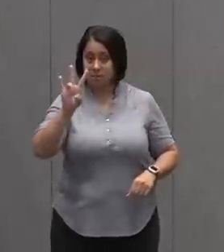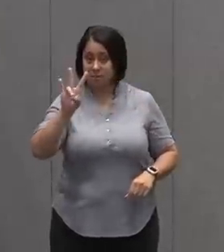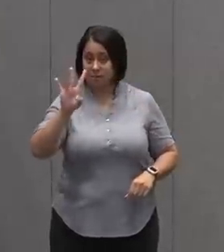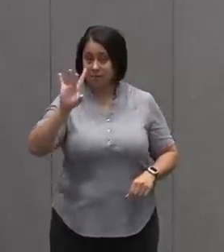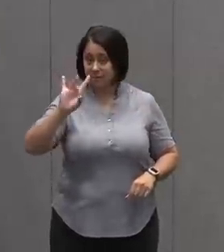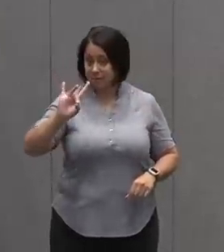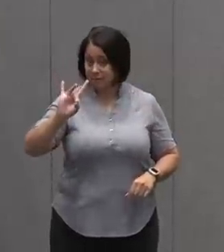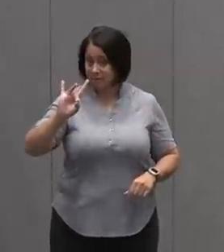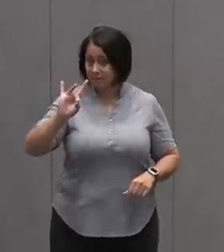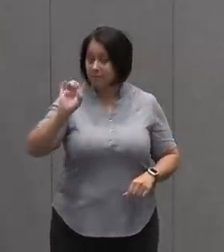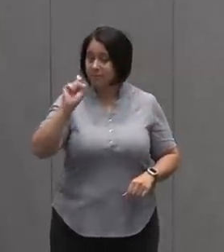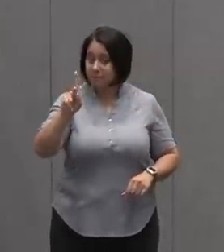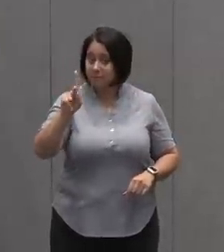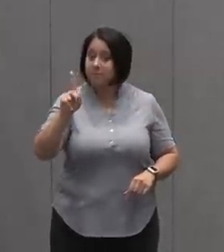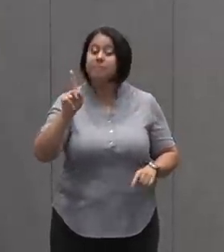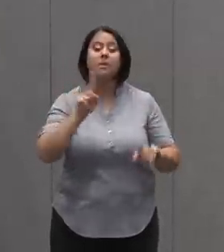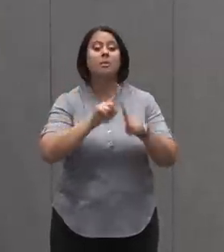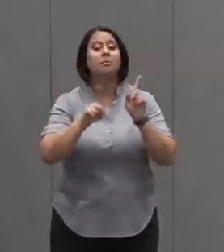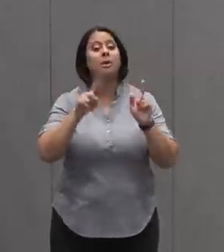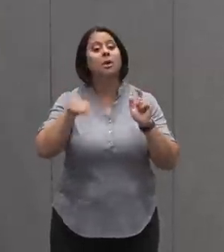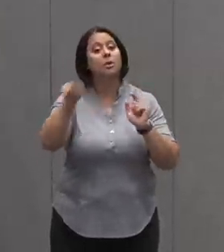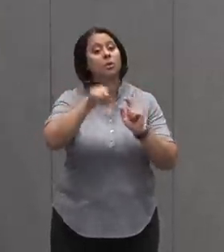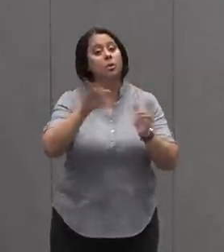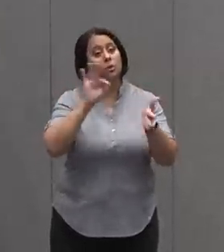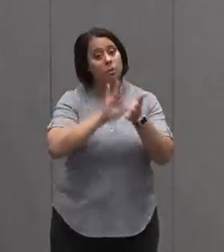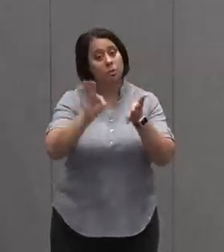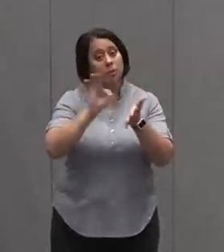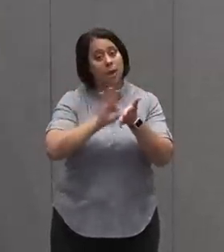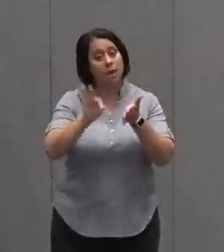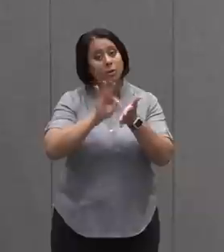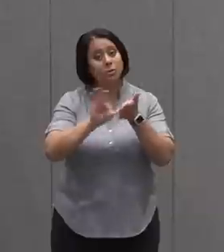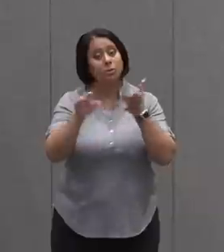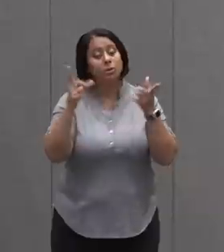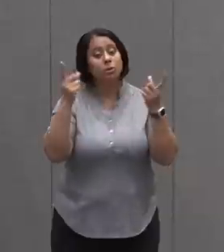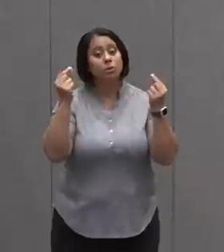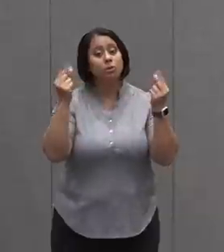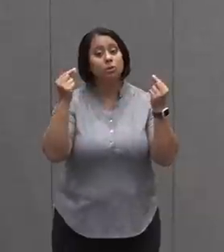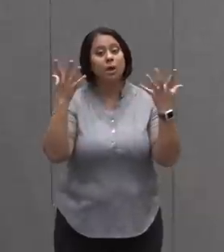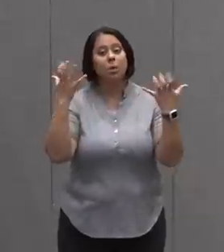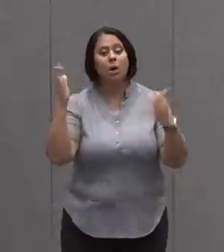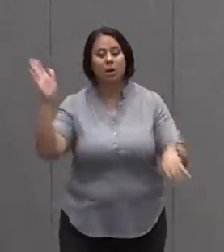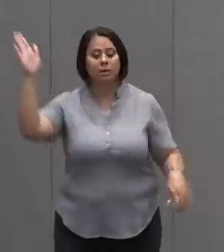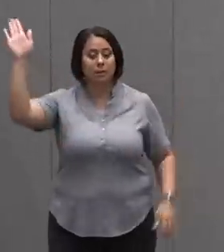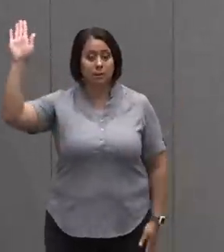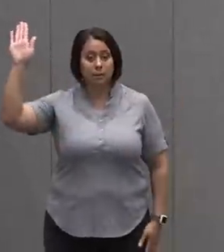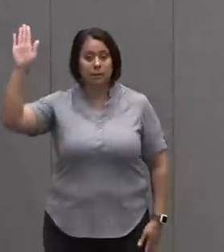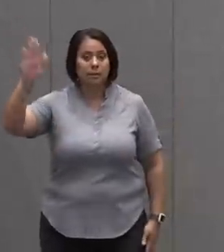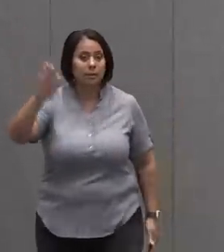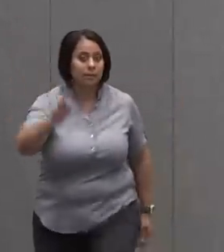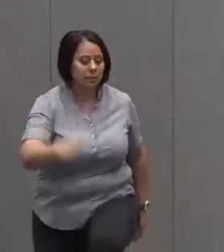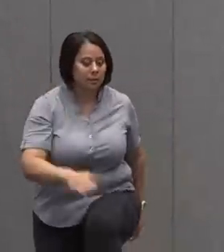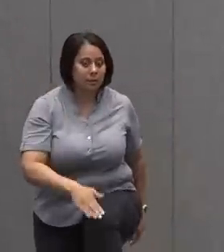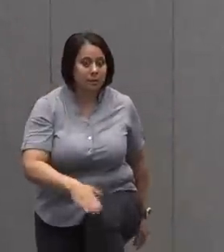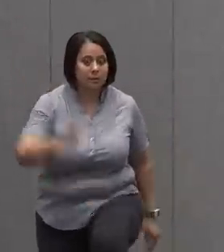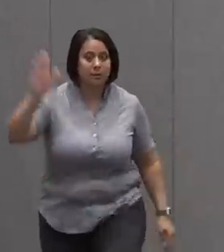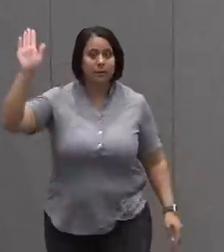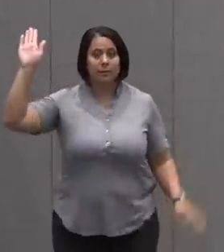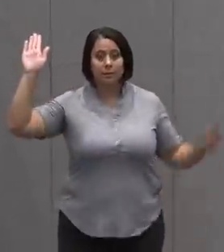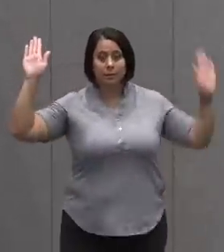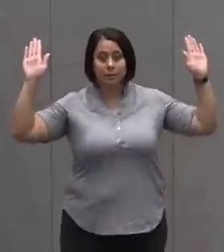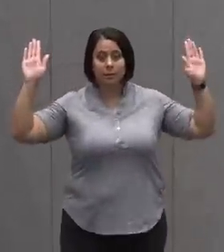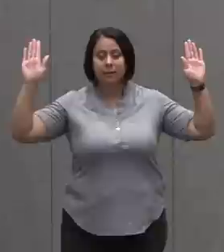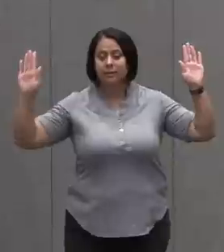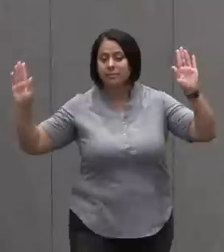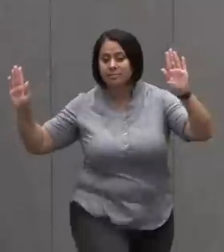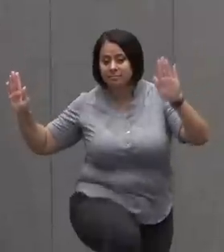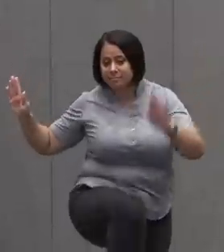while we are counting those numbers, I want you to reach over, touch your knee with one hand, and then on the next number, touch